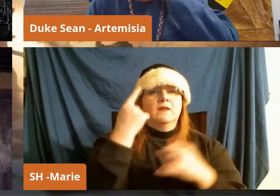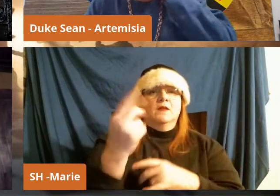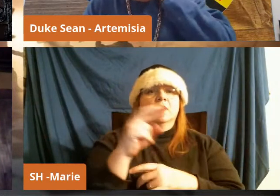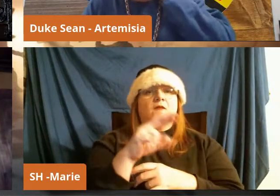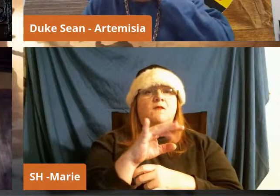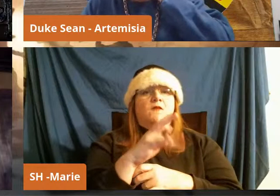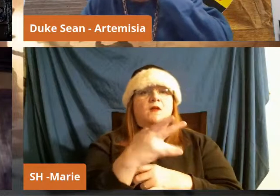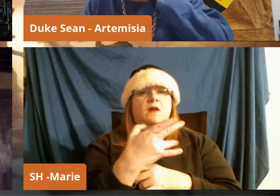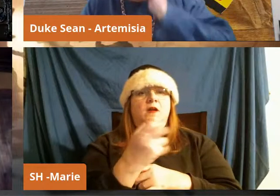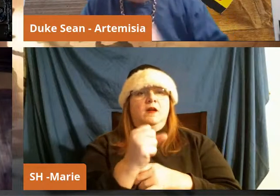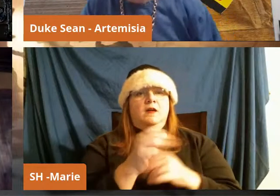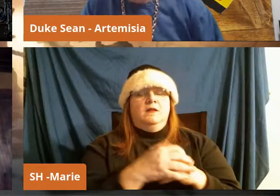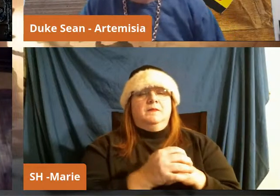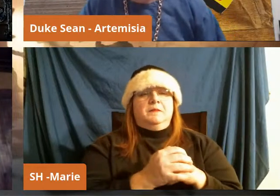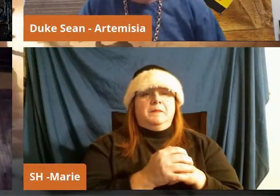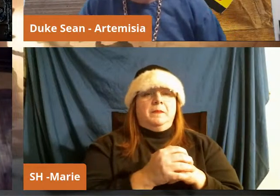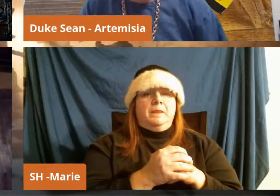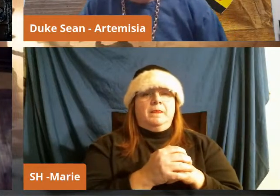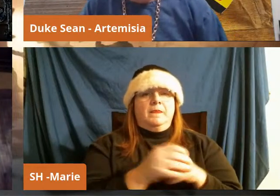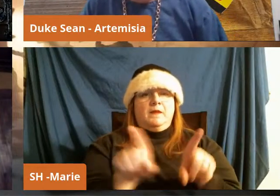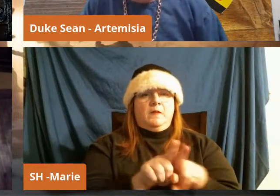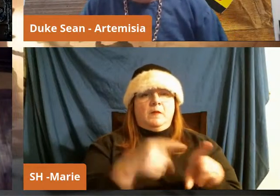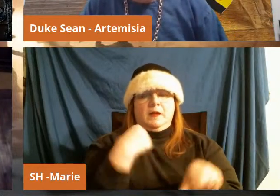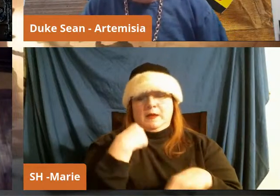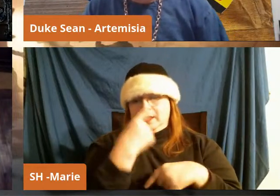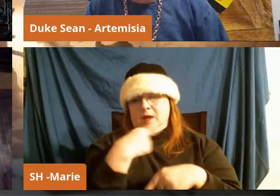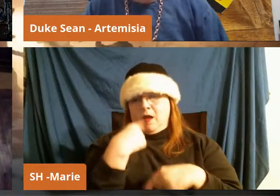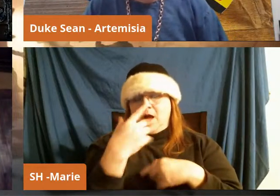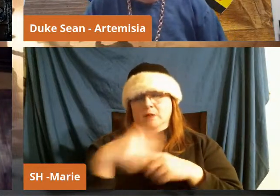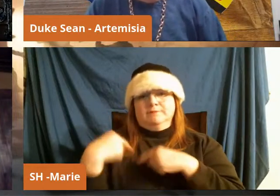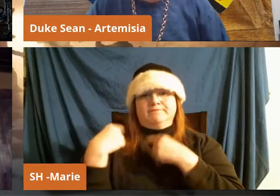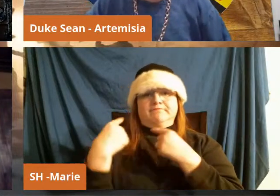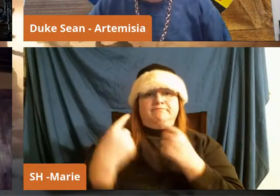franchise. As we've been saying all along, just